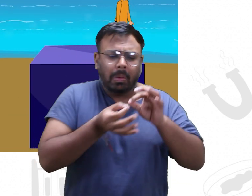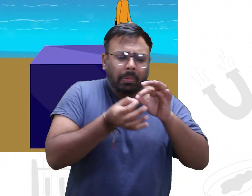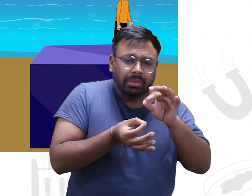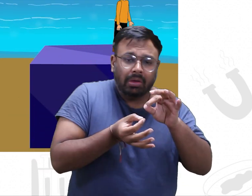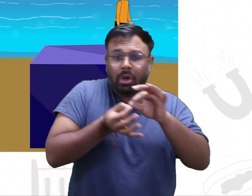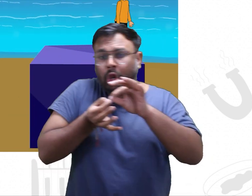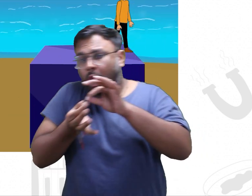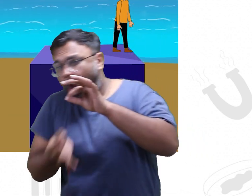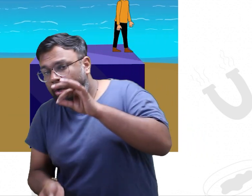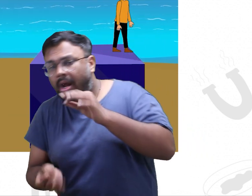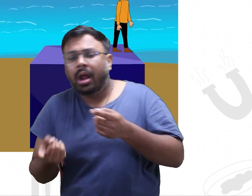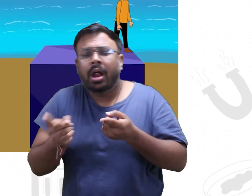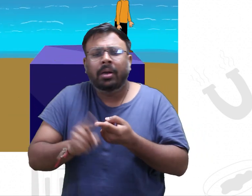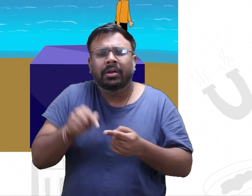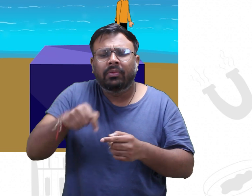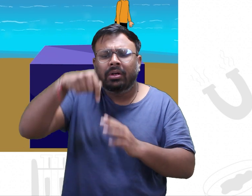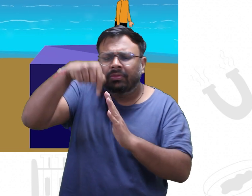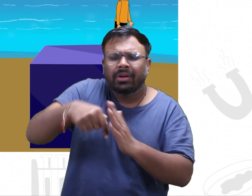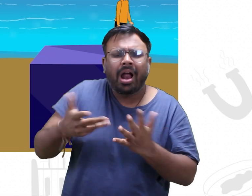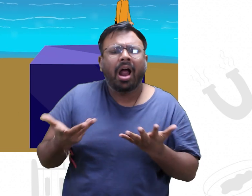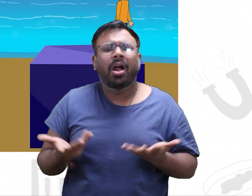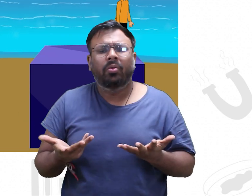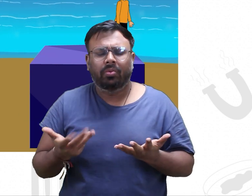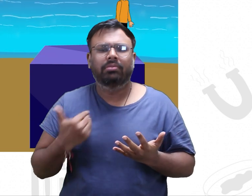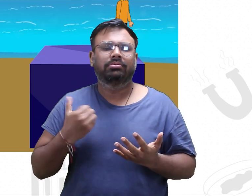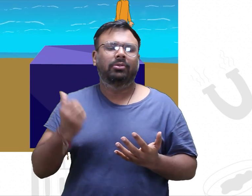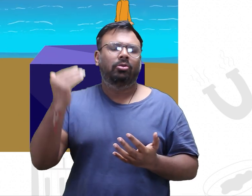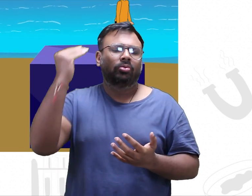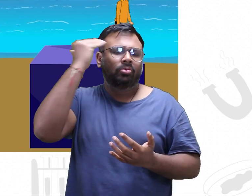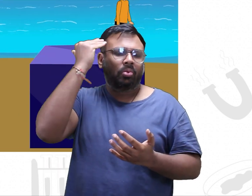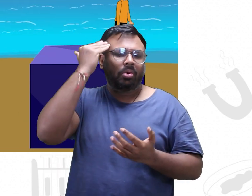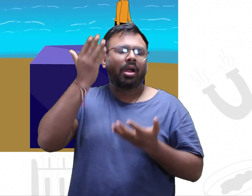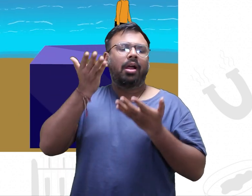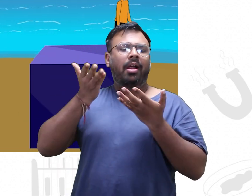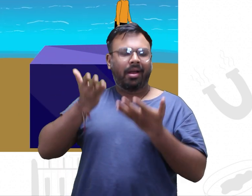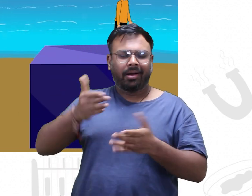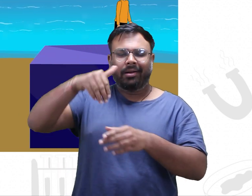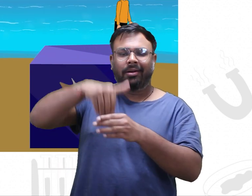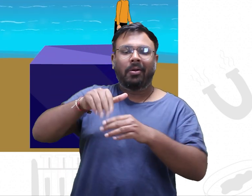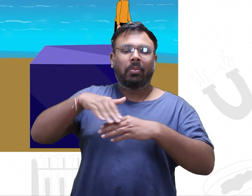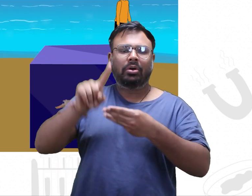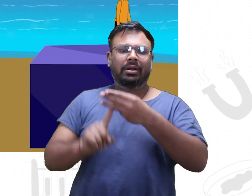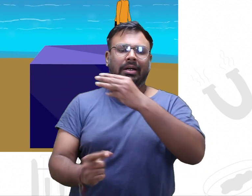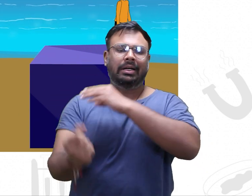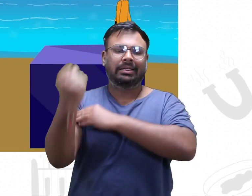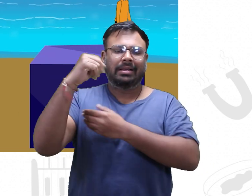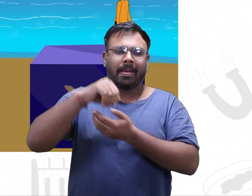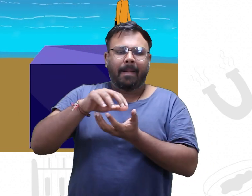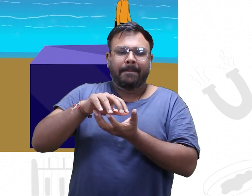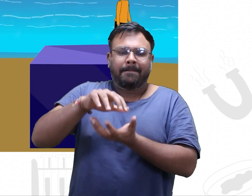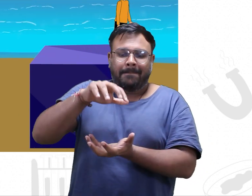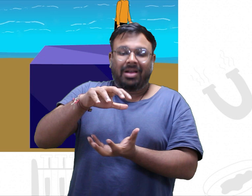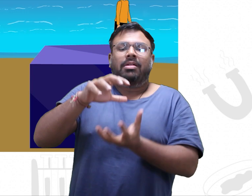shallowest. What has caused the ball to make a deeper dent? We know a body having more